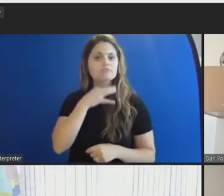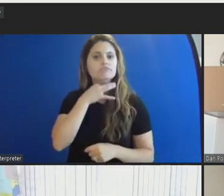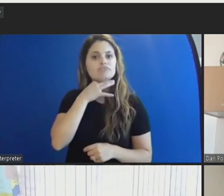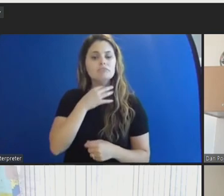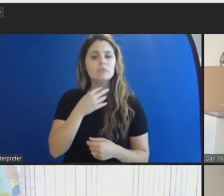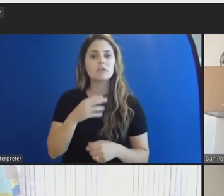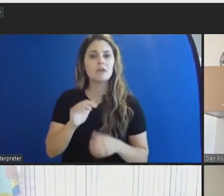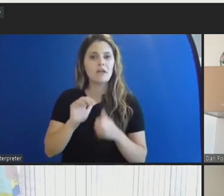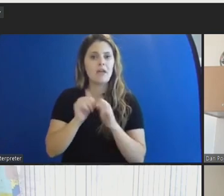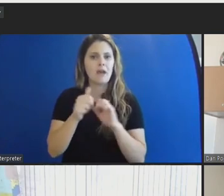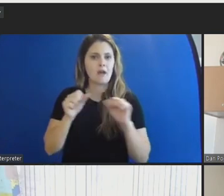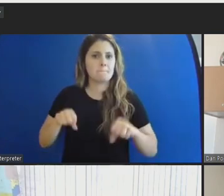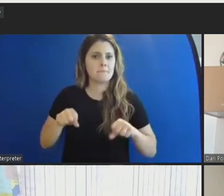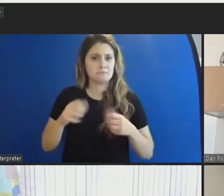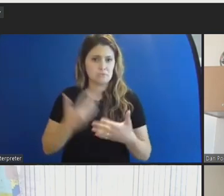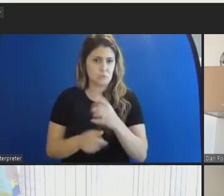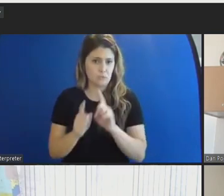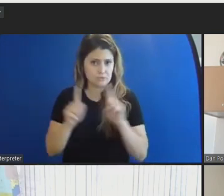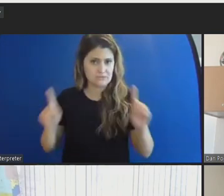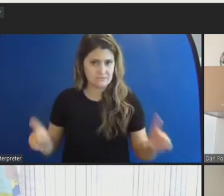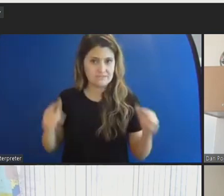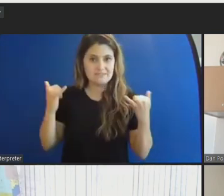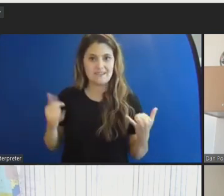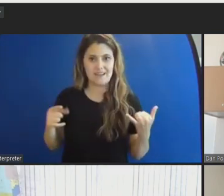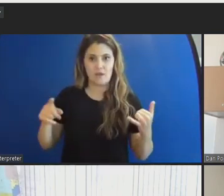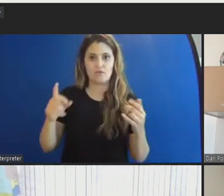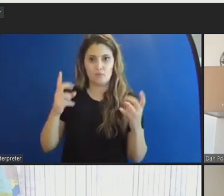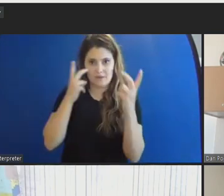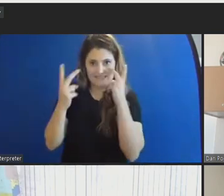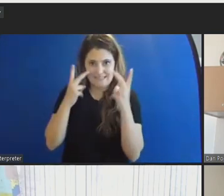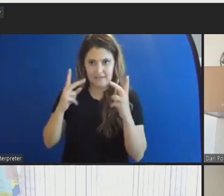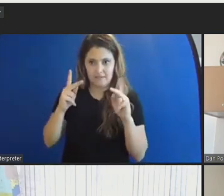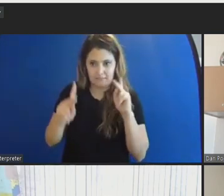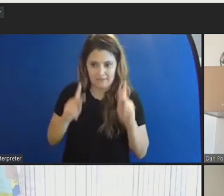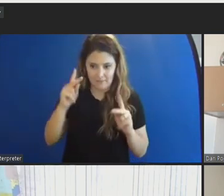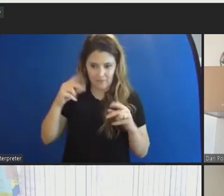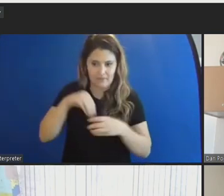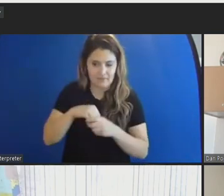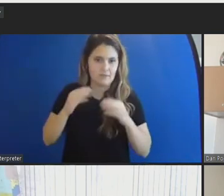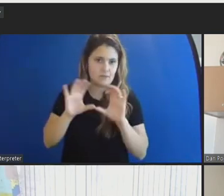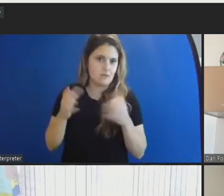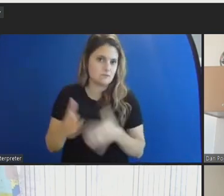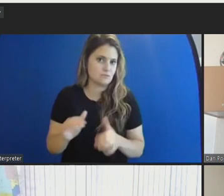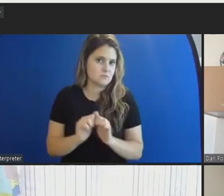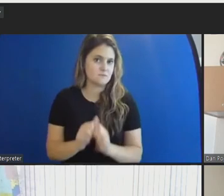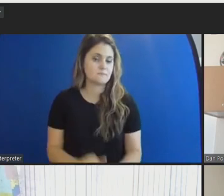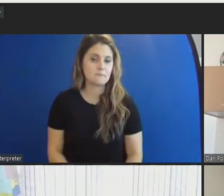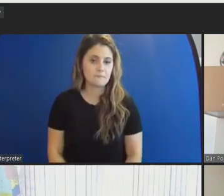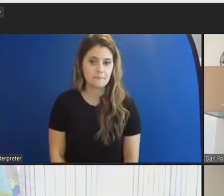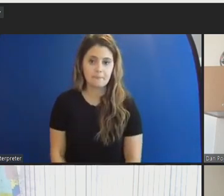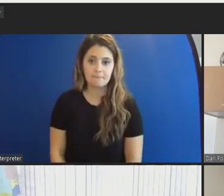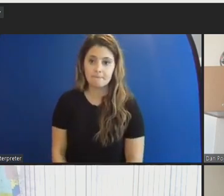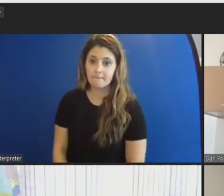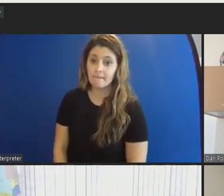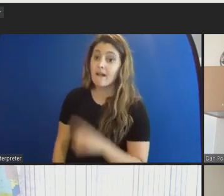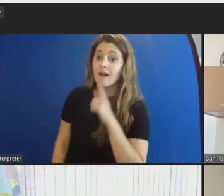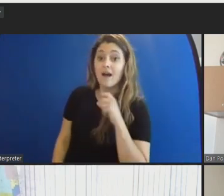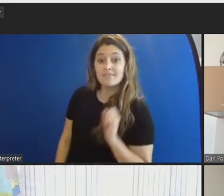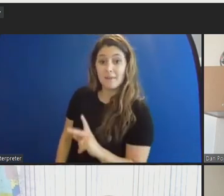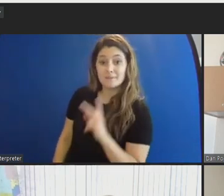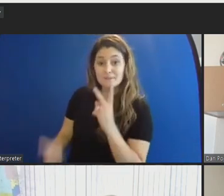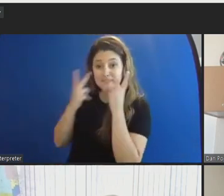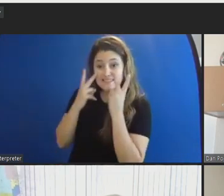how feasible is social distancing now that you're actually seeing bodies in the classrooms? Casey, I actually had the opportunity to